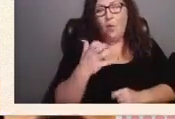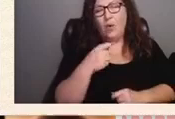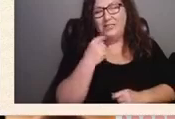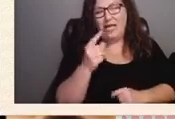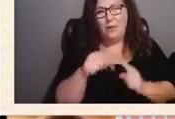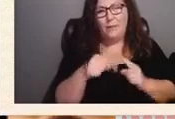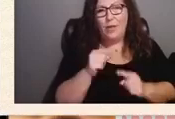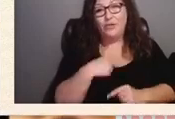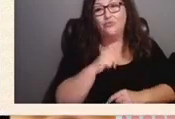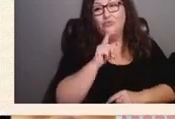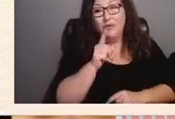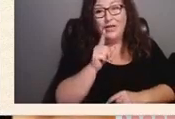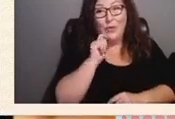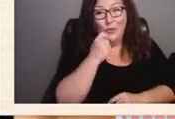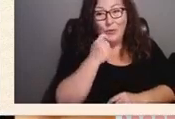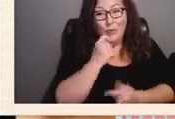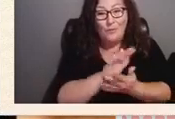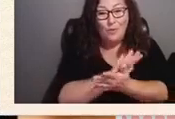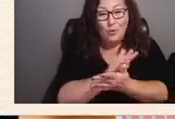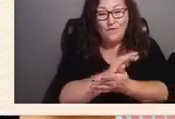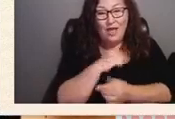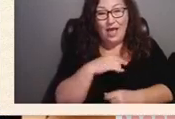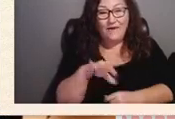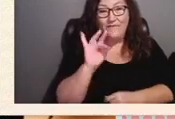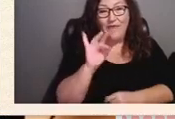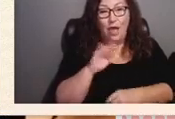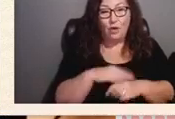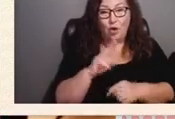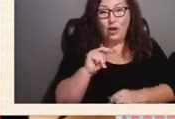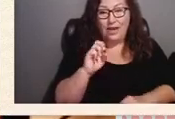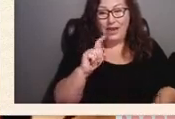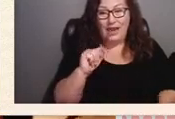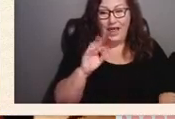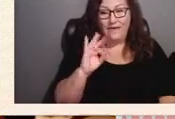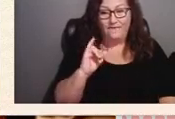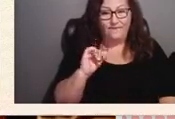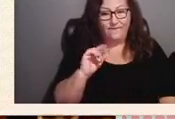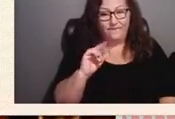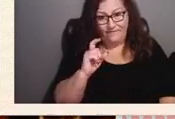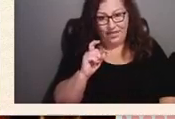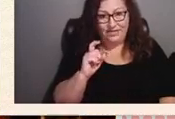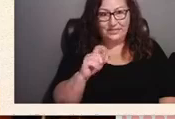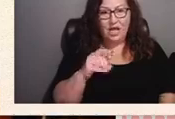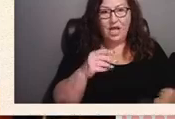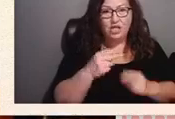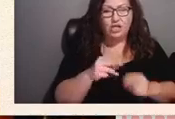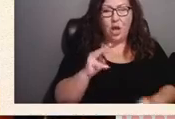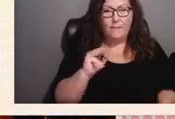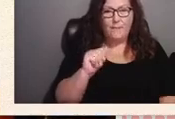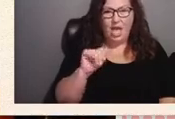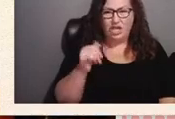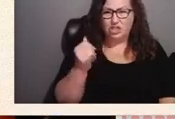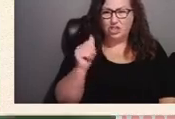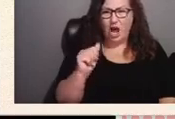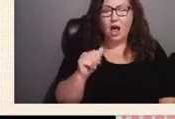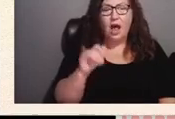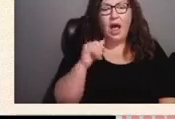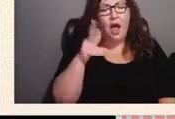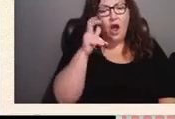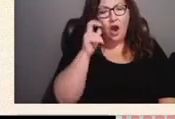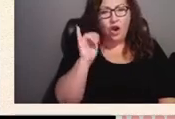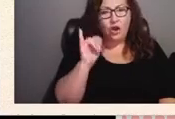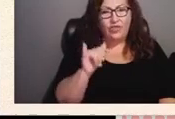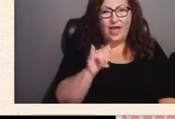cool movie I came across on Netflix. It's called Neja, and I heard that this film actually